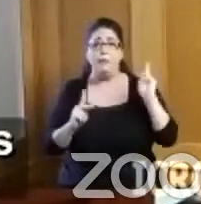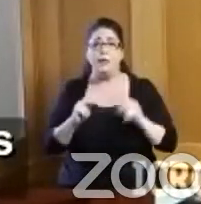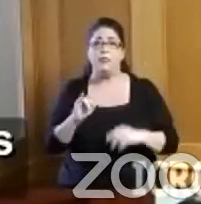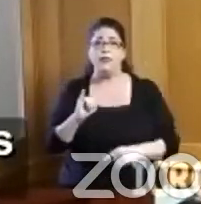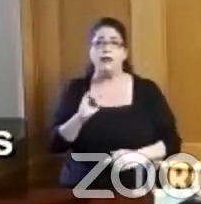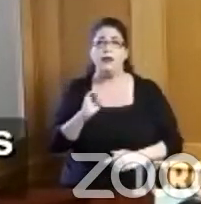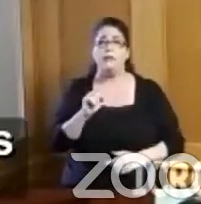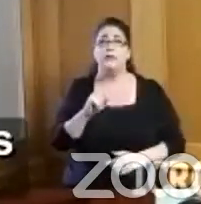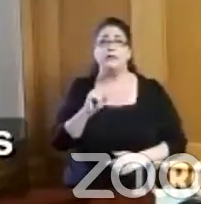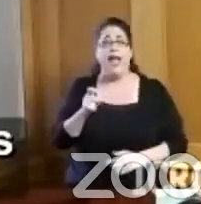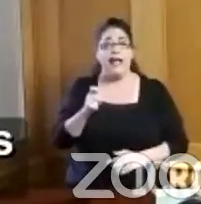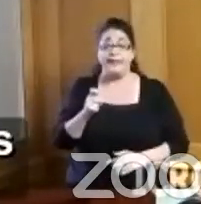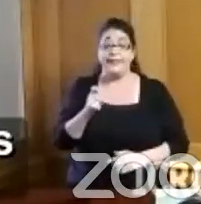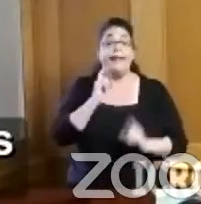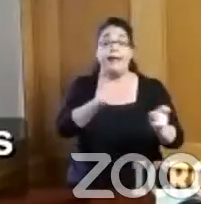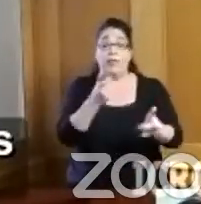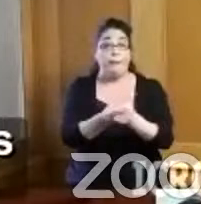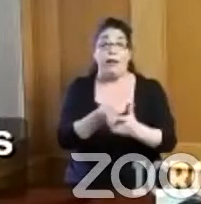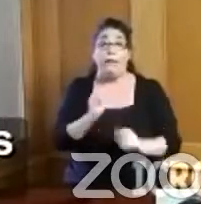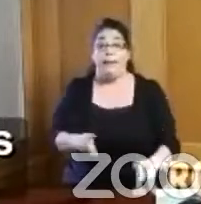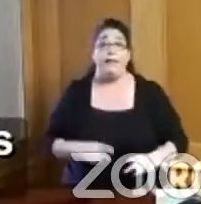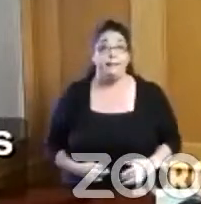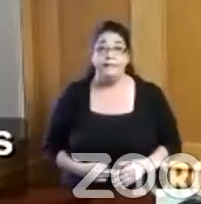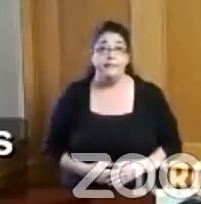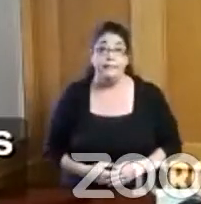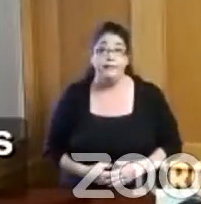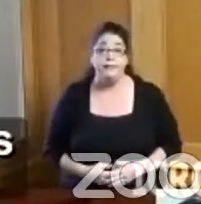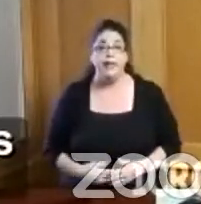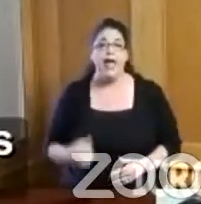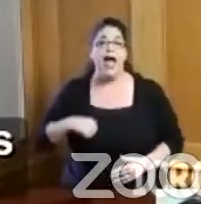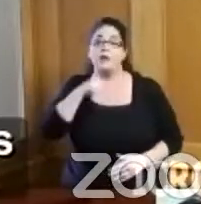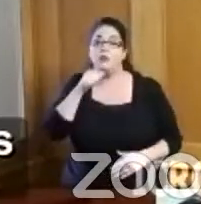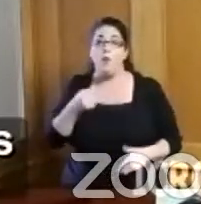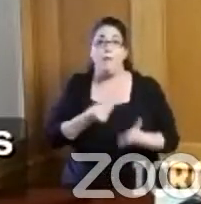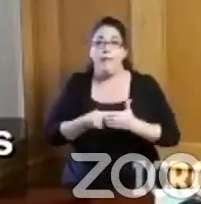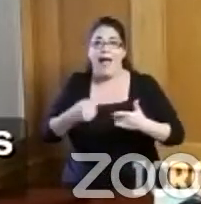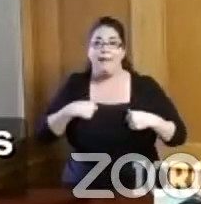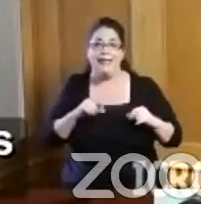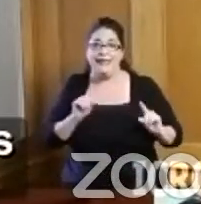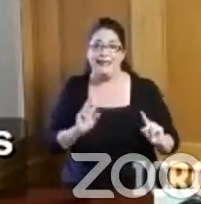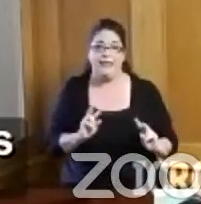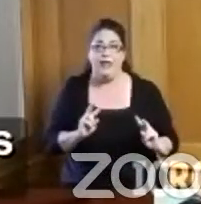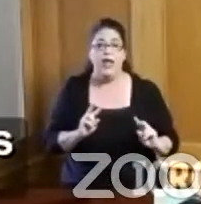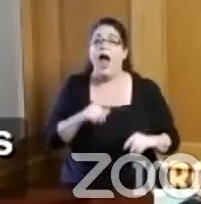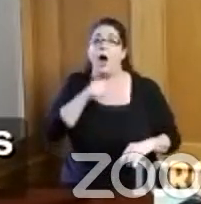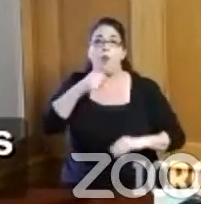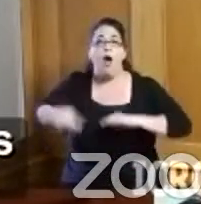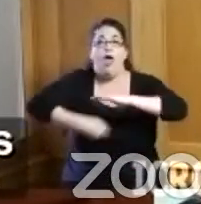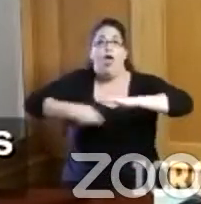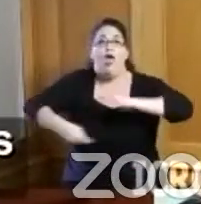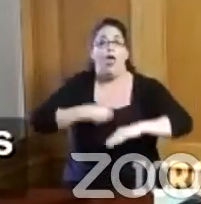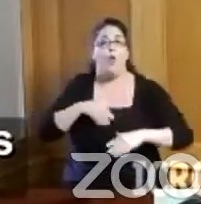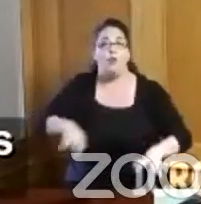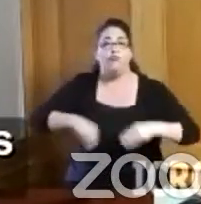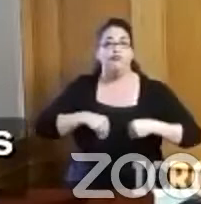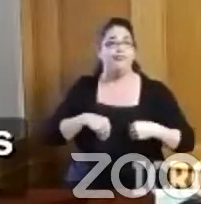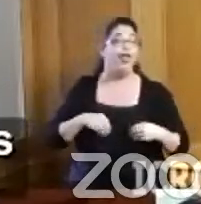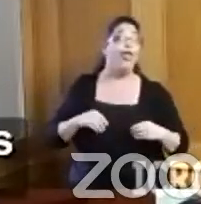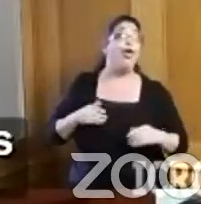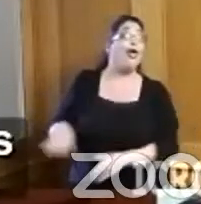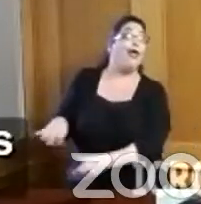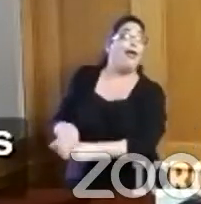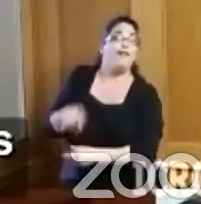home. Y'all need to give them. I'm not for sale either. Bribes, I don't take bribes either, all right? I'm